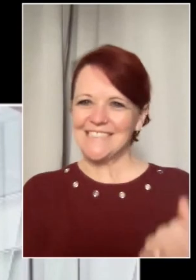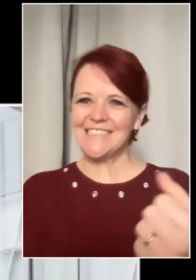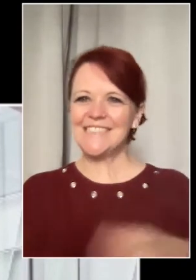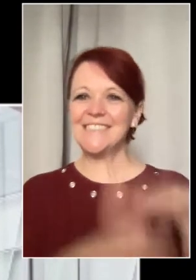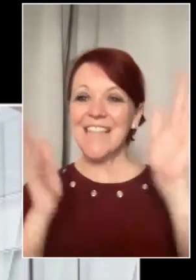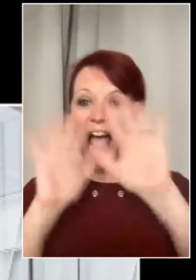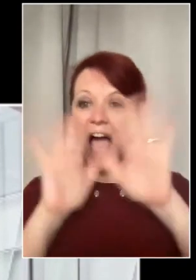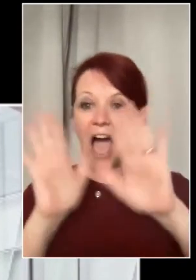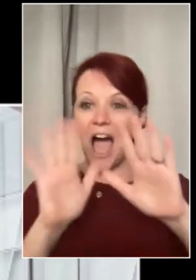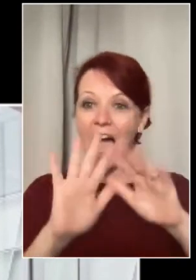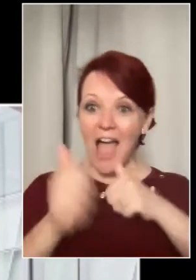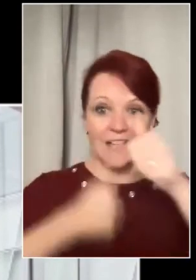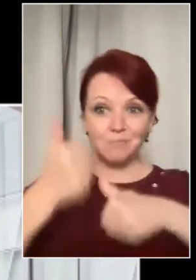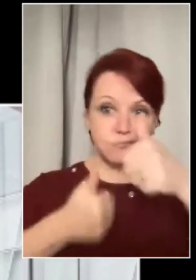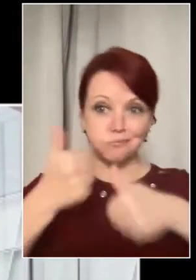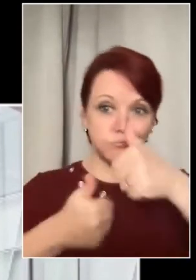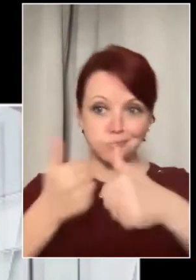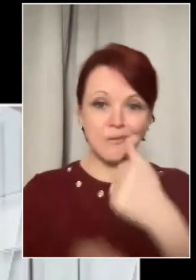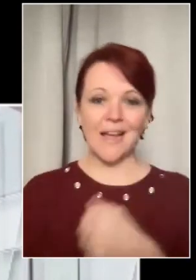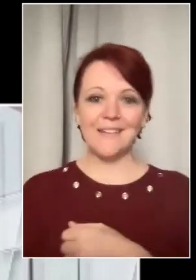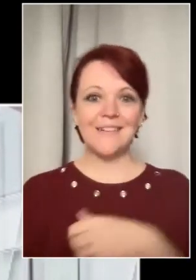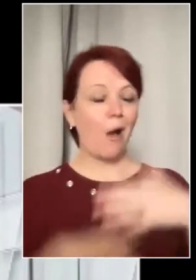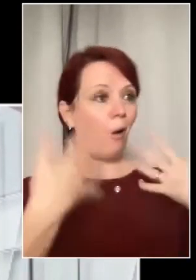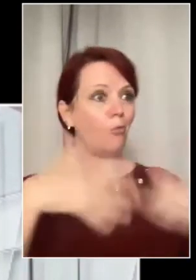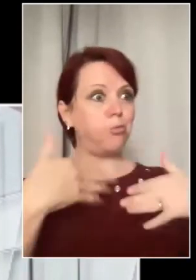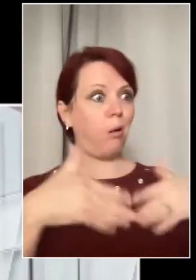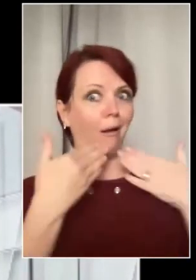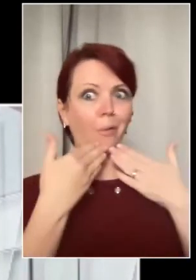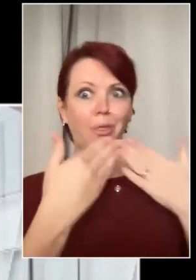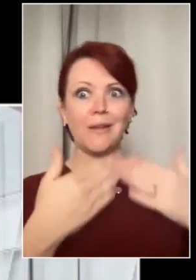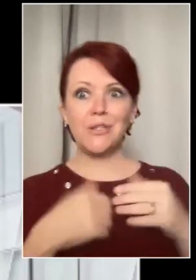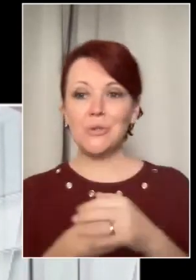Hi, Sharon, congratulations. Wow, thank you.